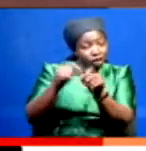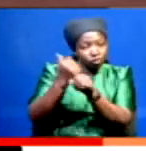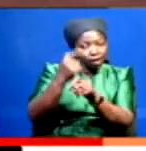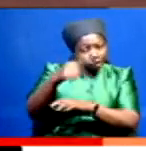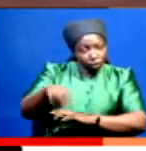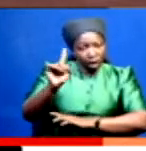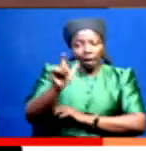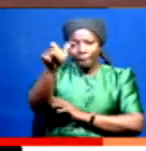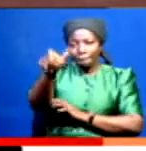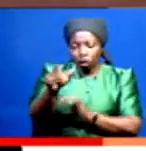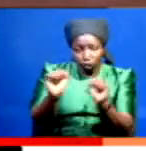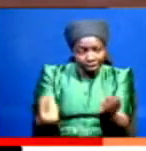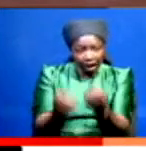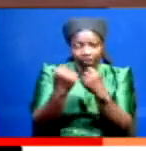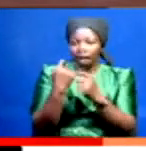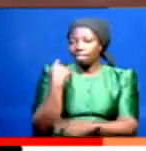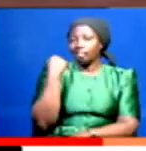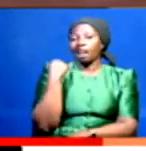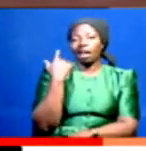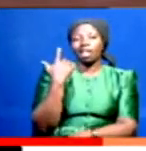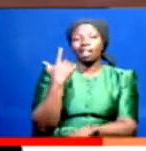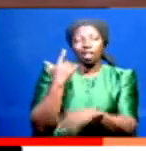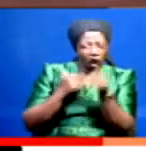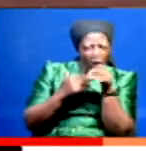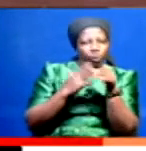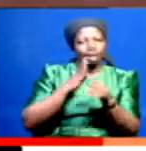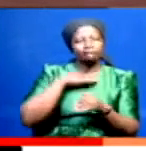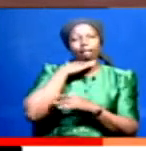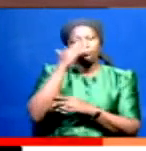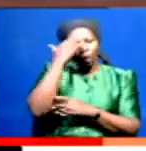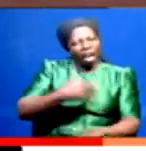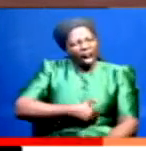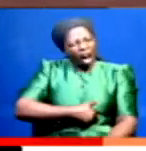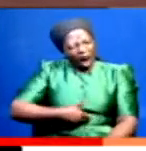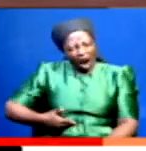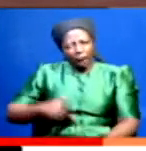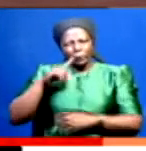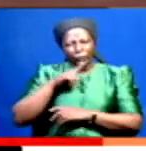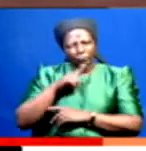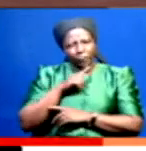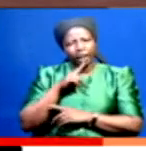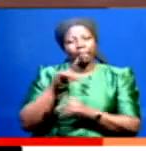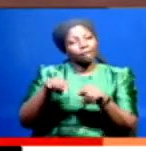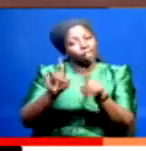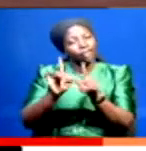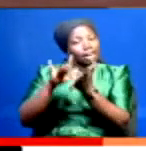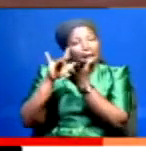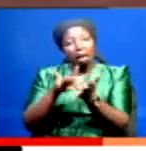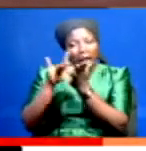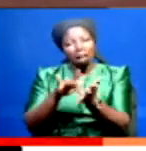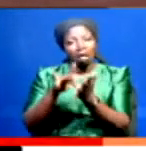being rescued yesterday on the verge of death because of hunger, and they could still insist and tell the